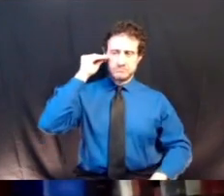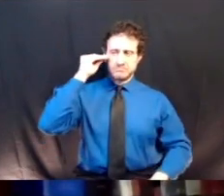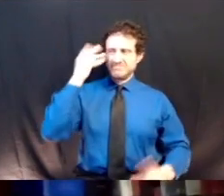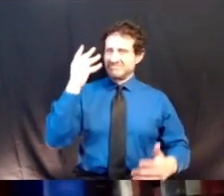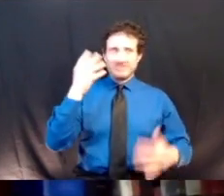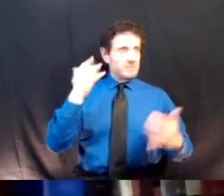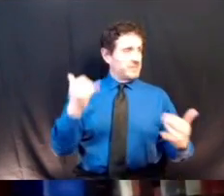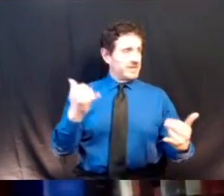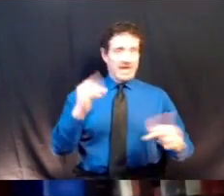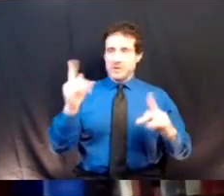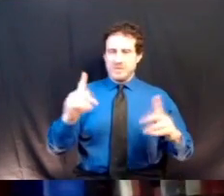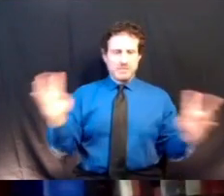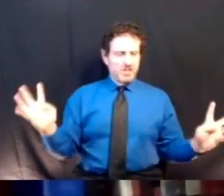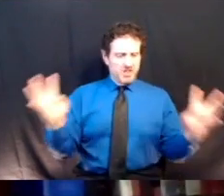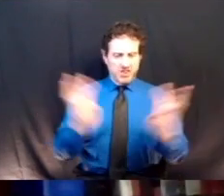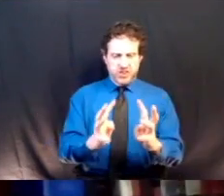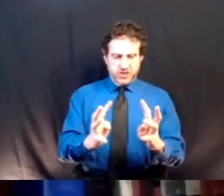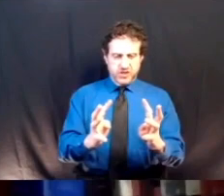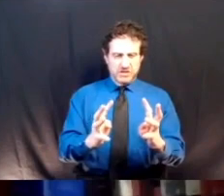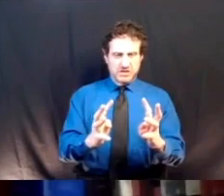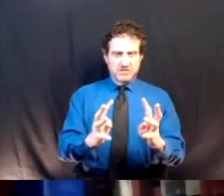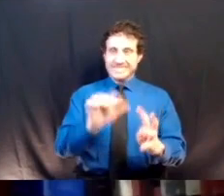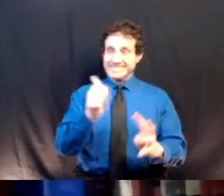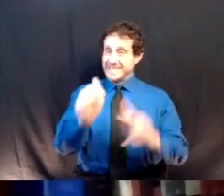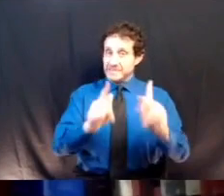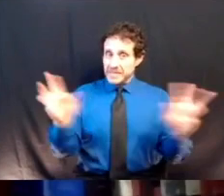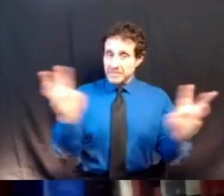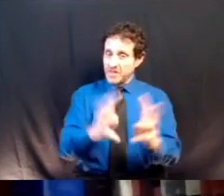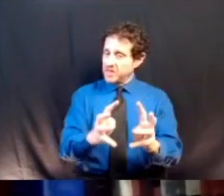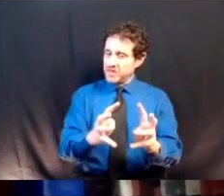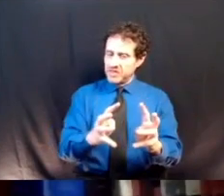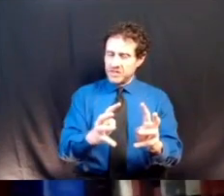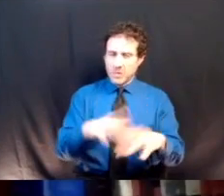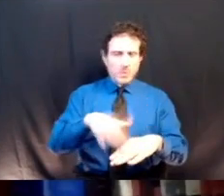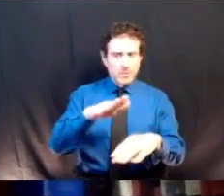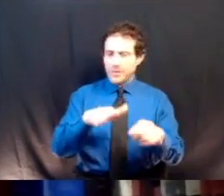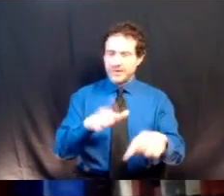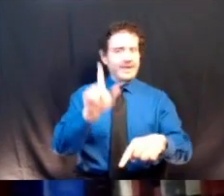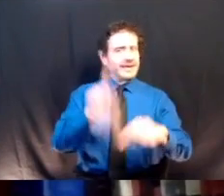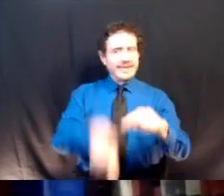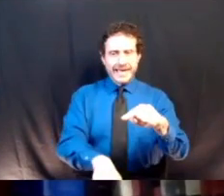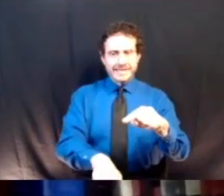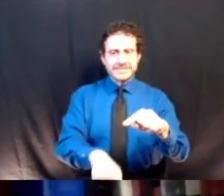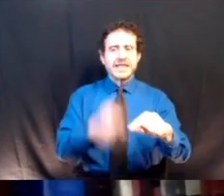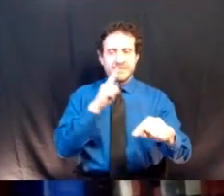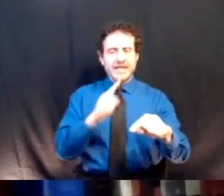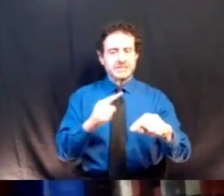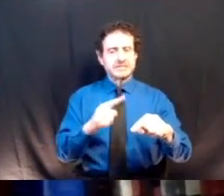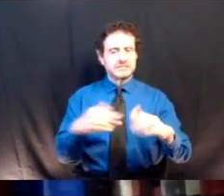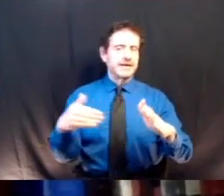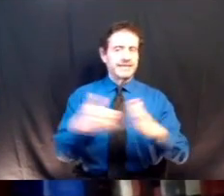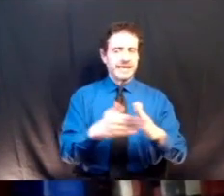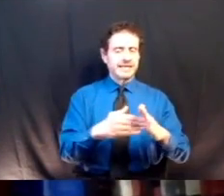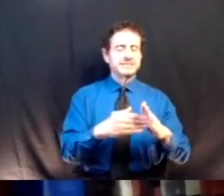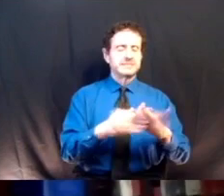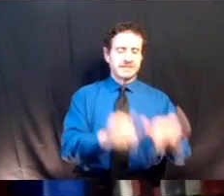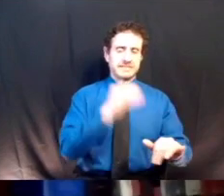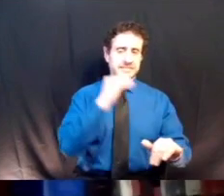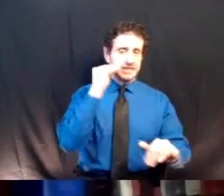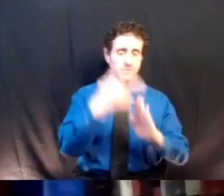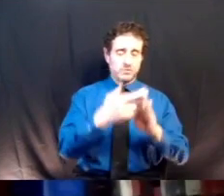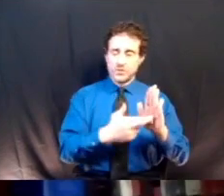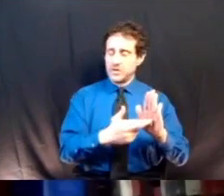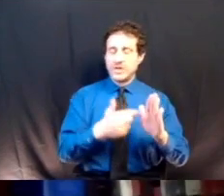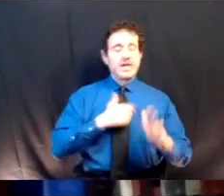more. It's against our stay-at-home rule. And so I'm very happy to have conversations